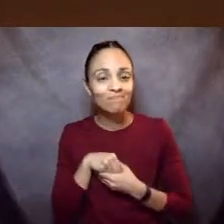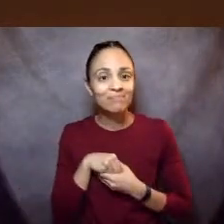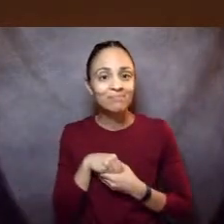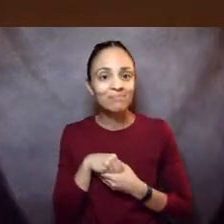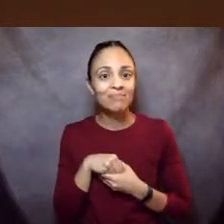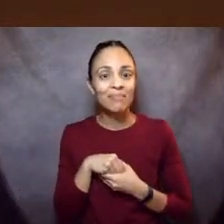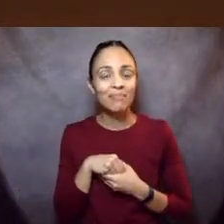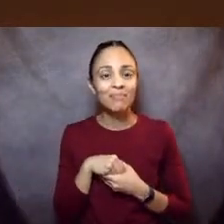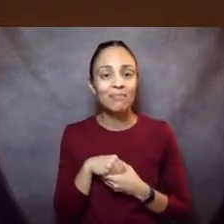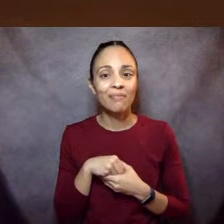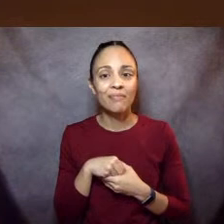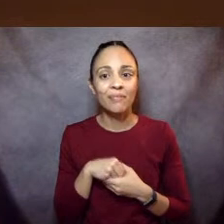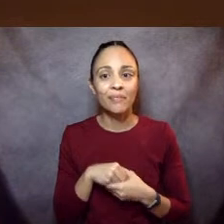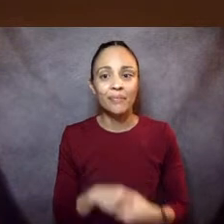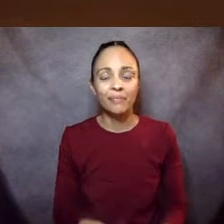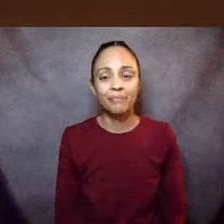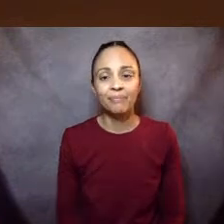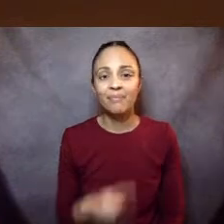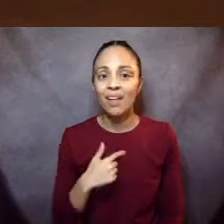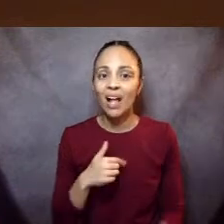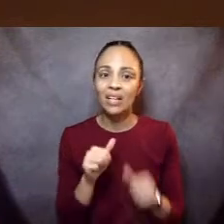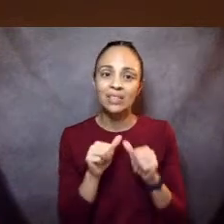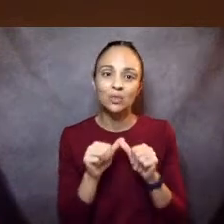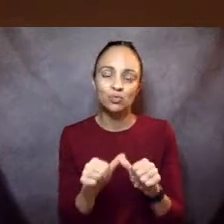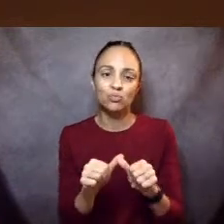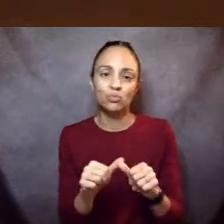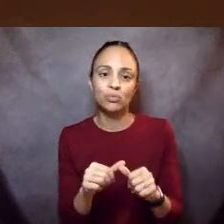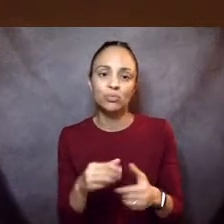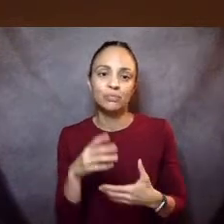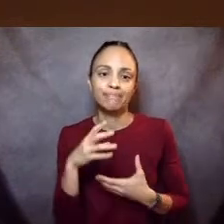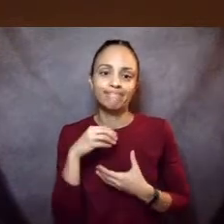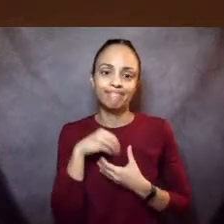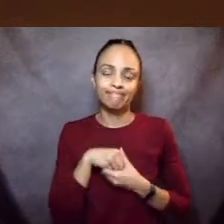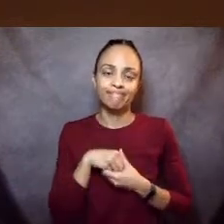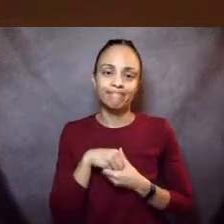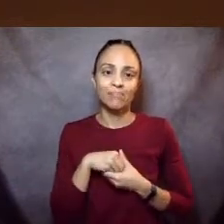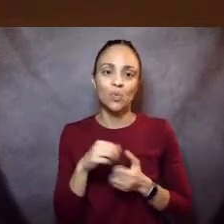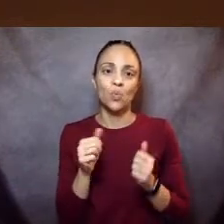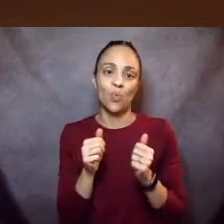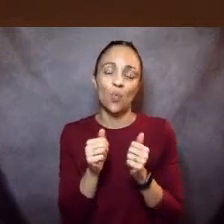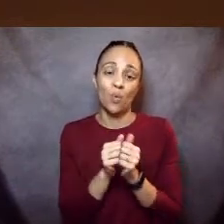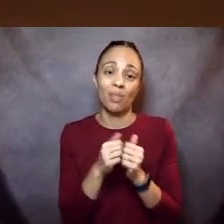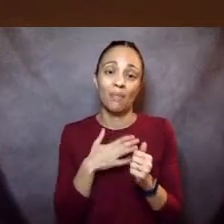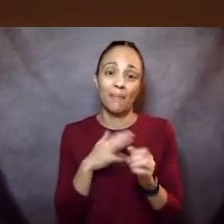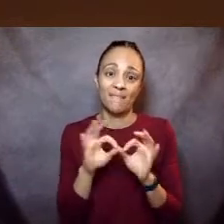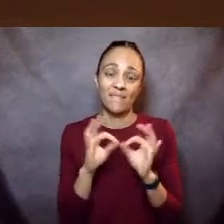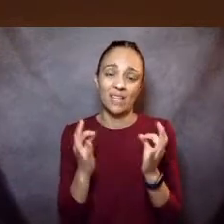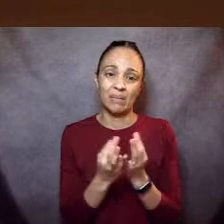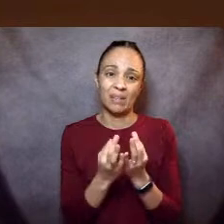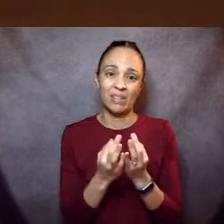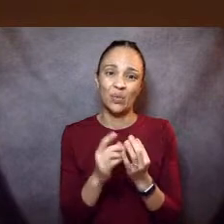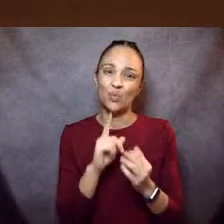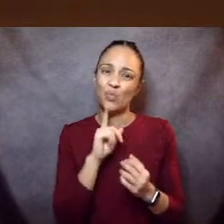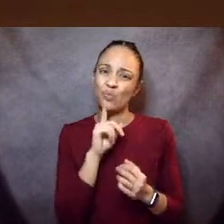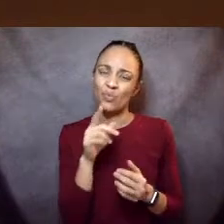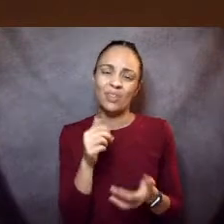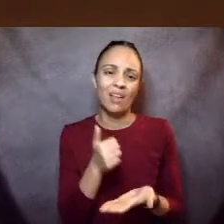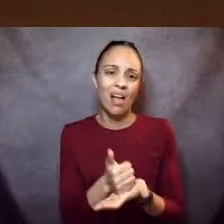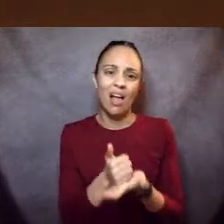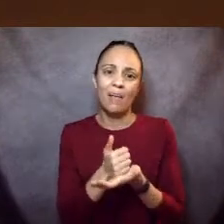day, along with my family. Those are, I would say, my pillars, my anchors